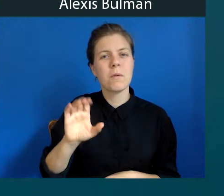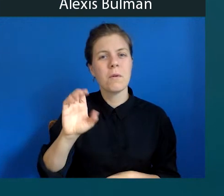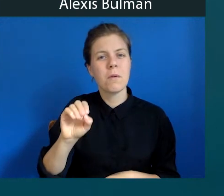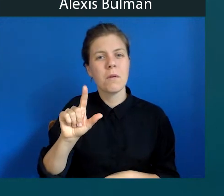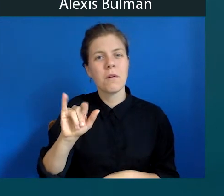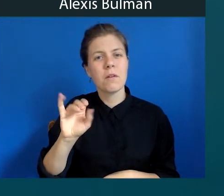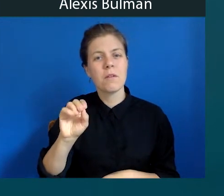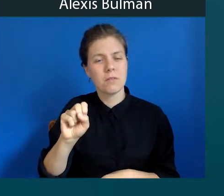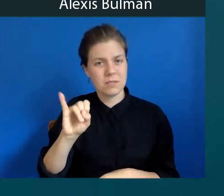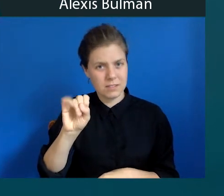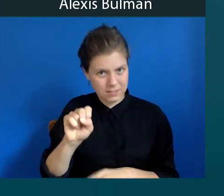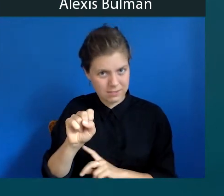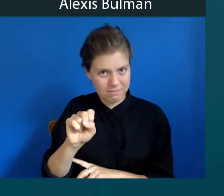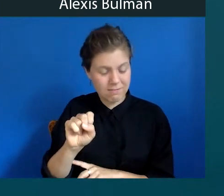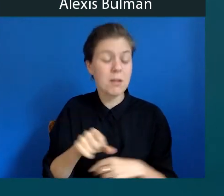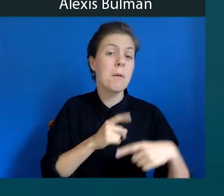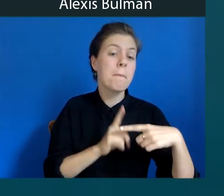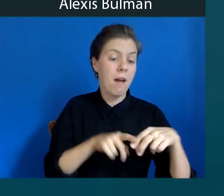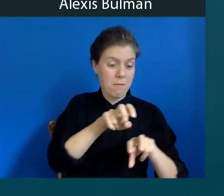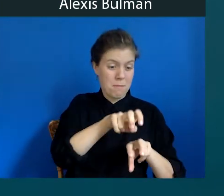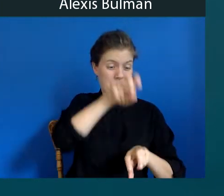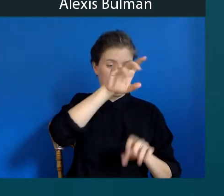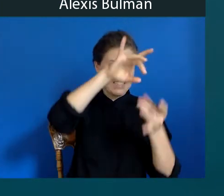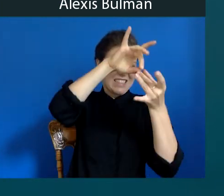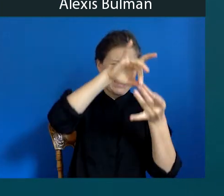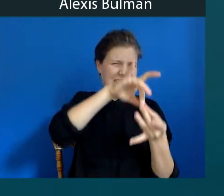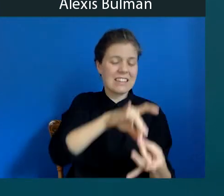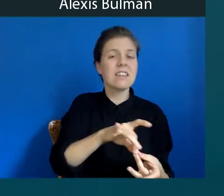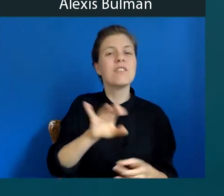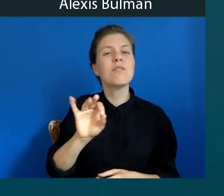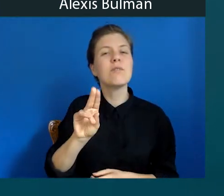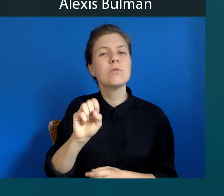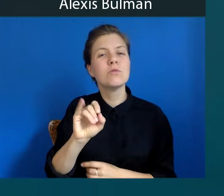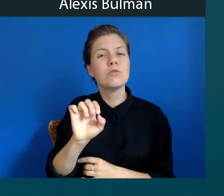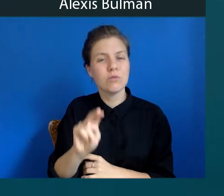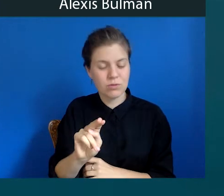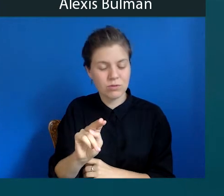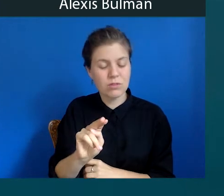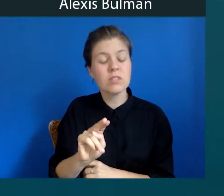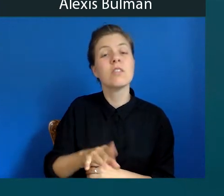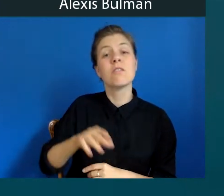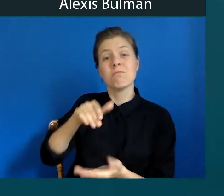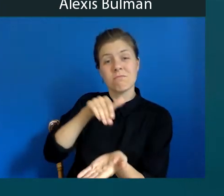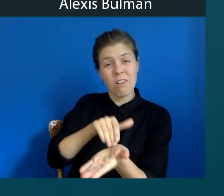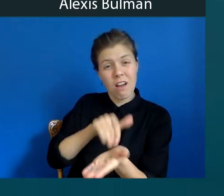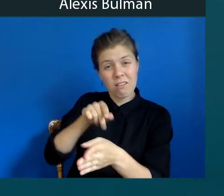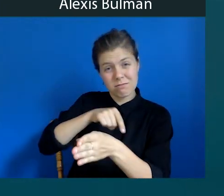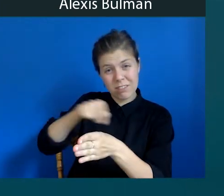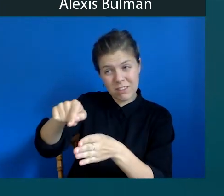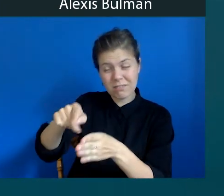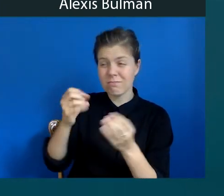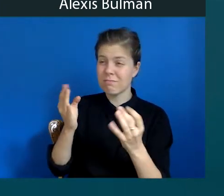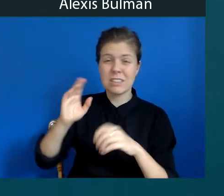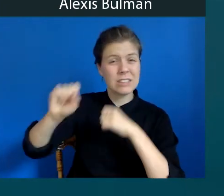I saw a specialist for many years, and towards the end of my time with that specialist, I was told by them that